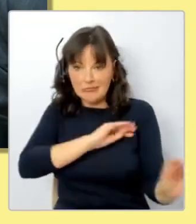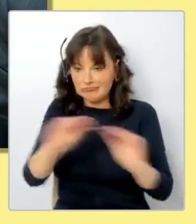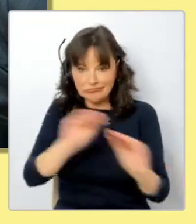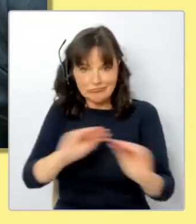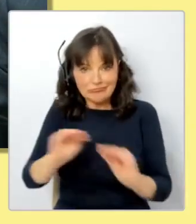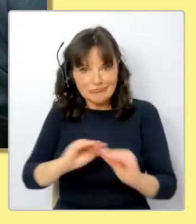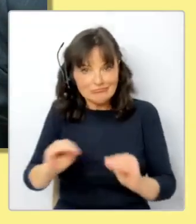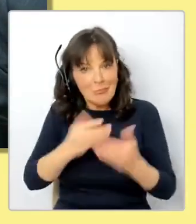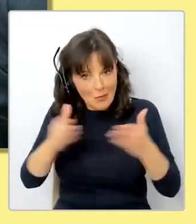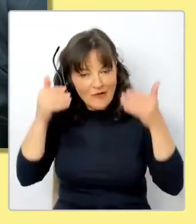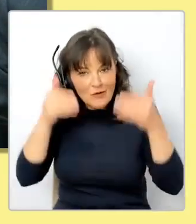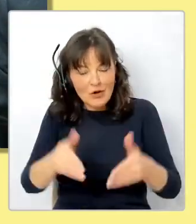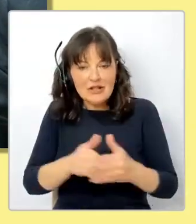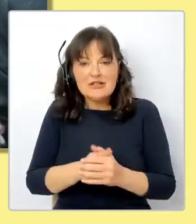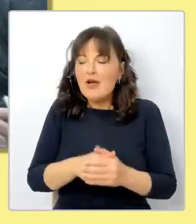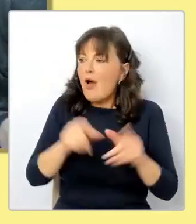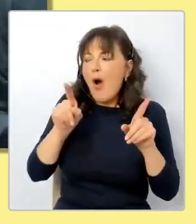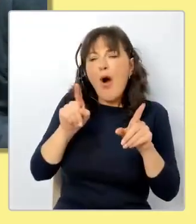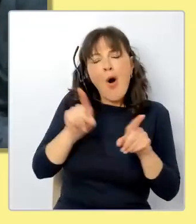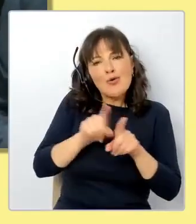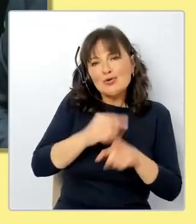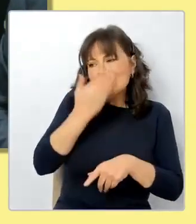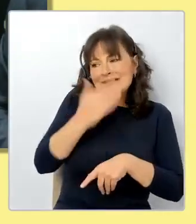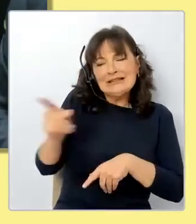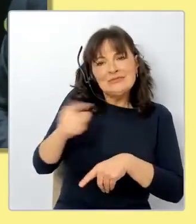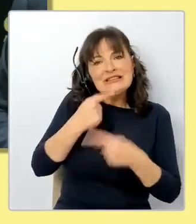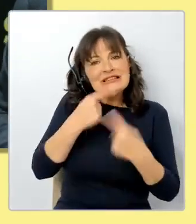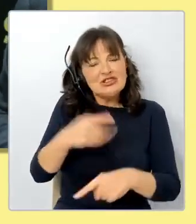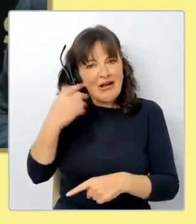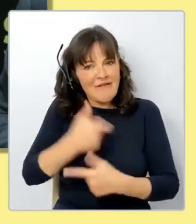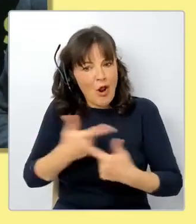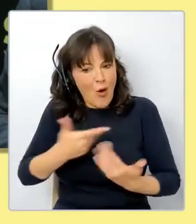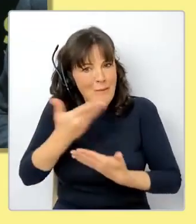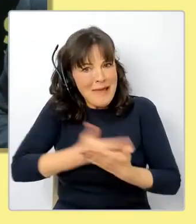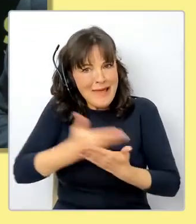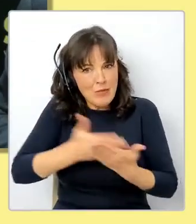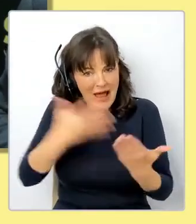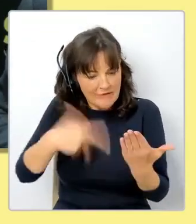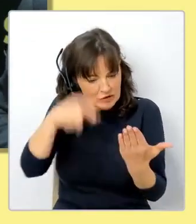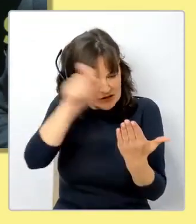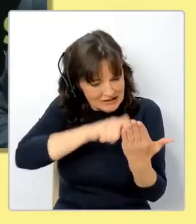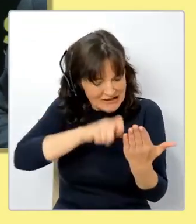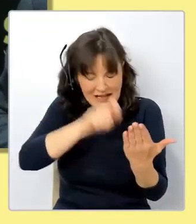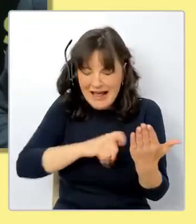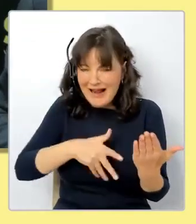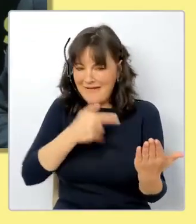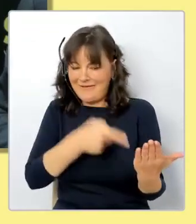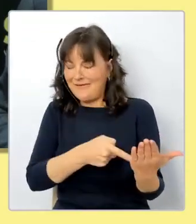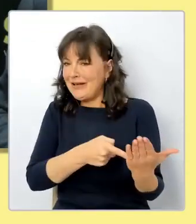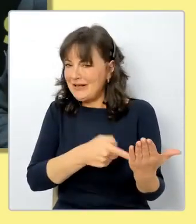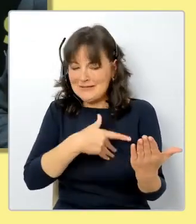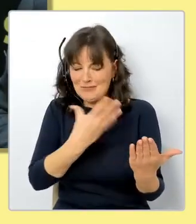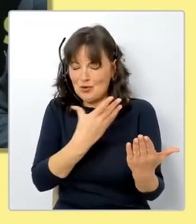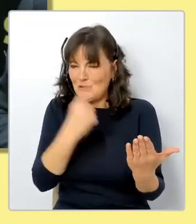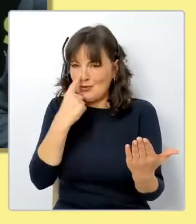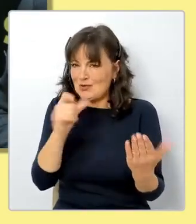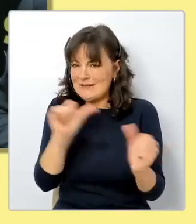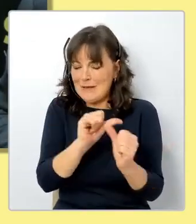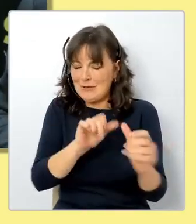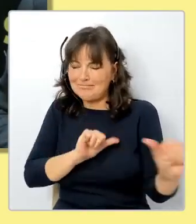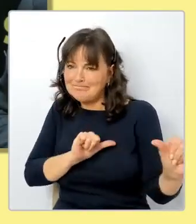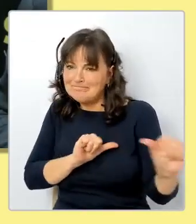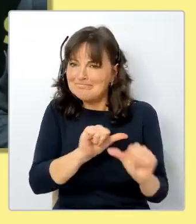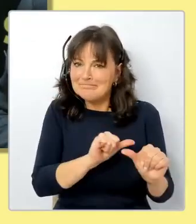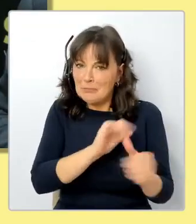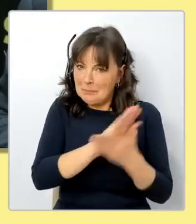bureaucracy, again, to free up teachers to spend their time actually teaching. I think we need to grasp the thistle as well and do a review